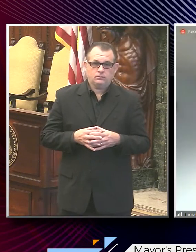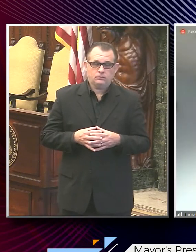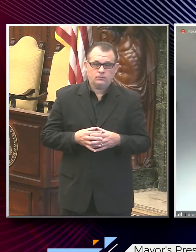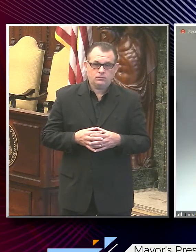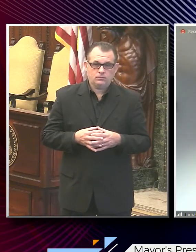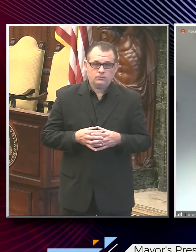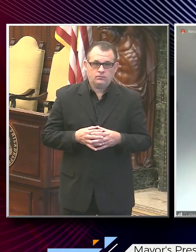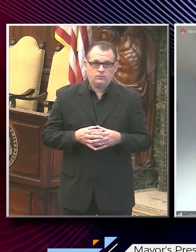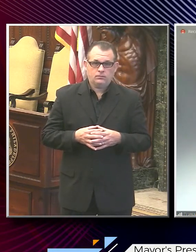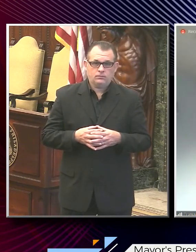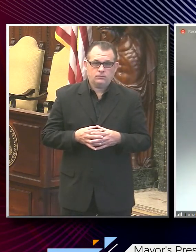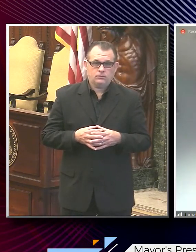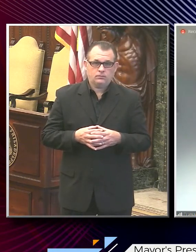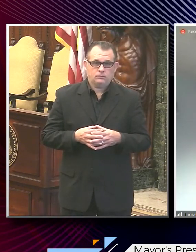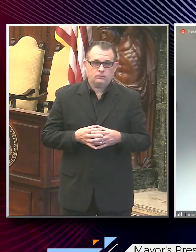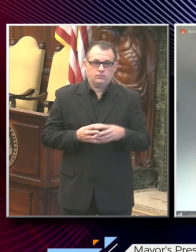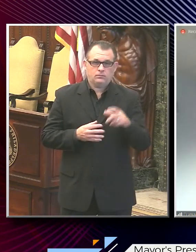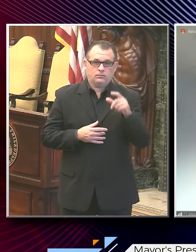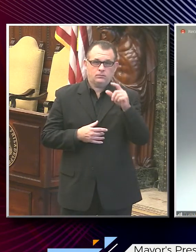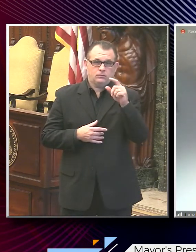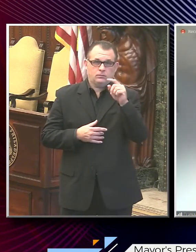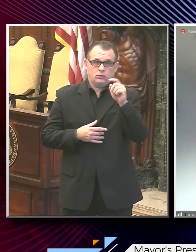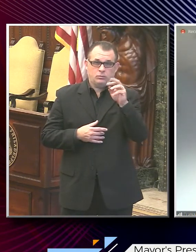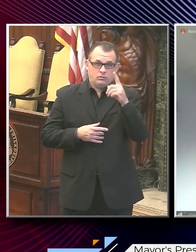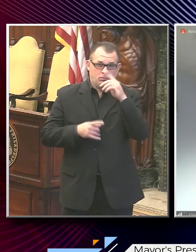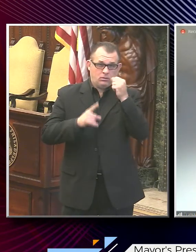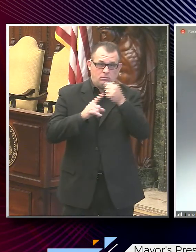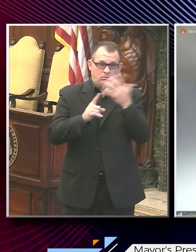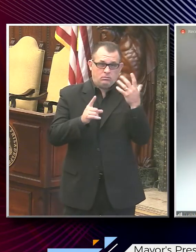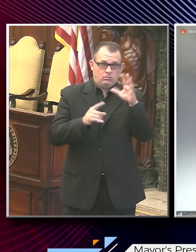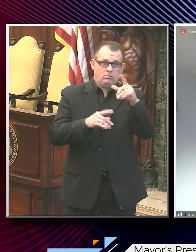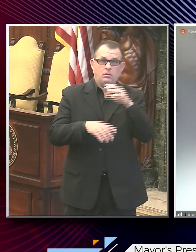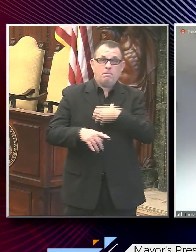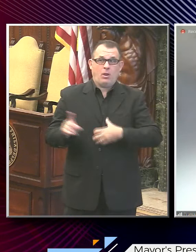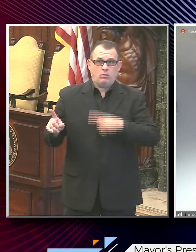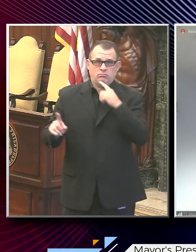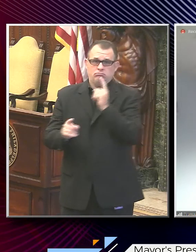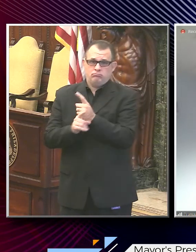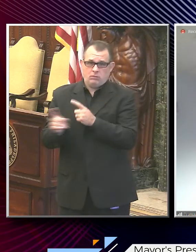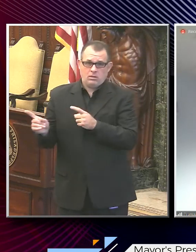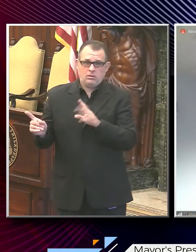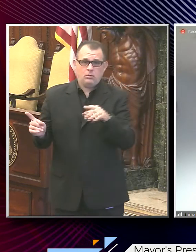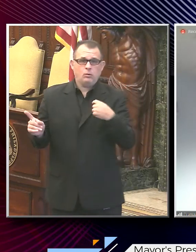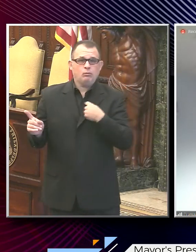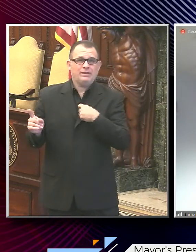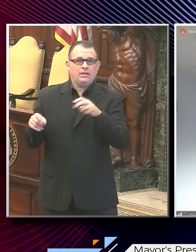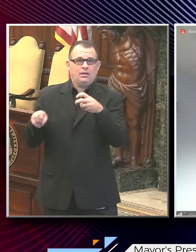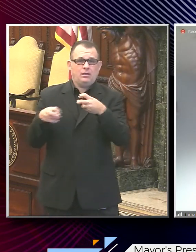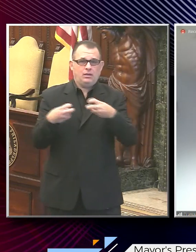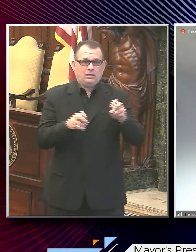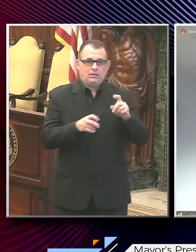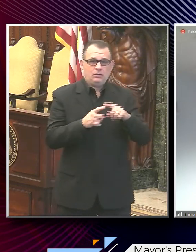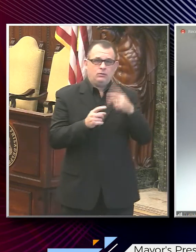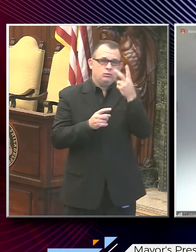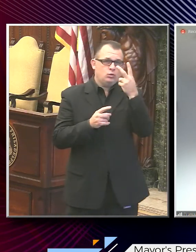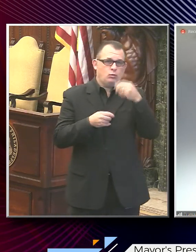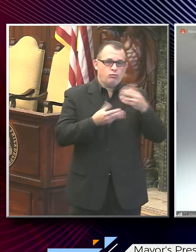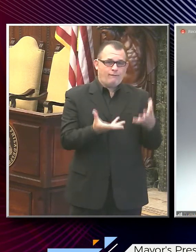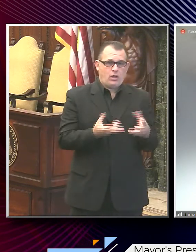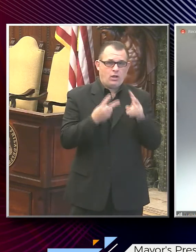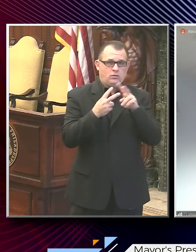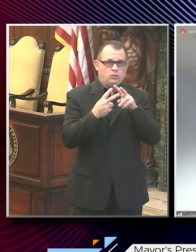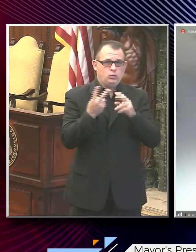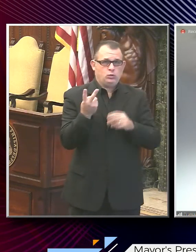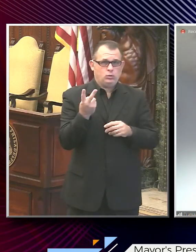mayor was correct, Kelly. It's just that we moved the operations over to 2 providers, and that's why the sort